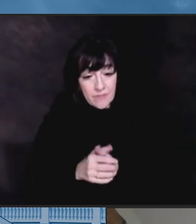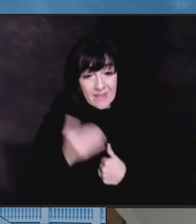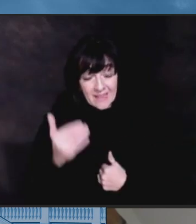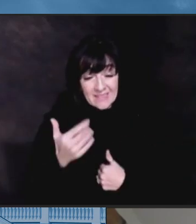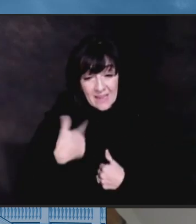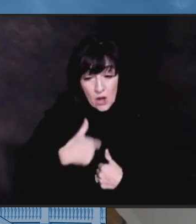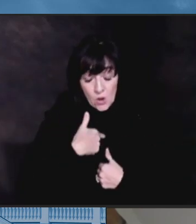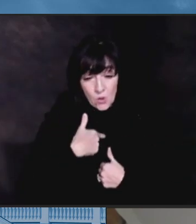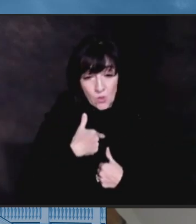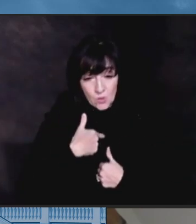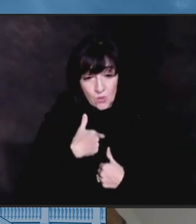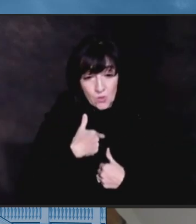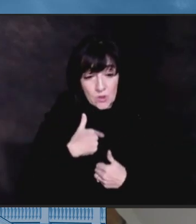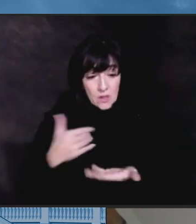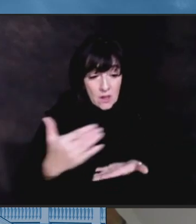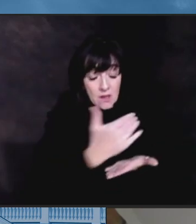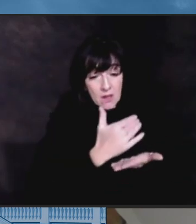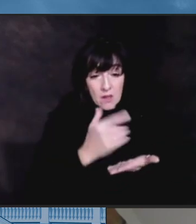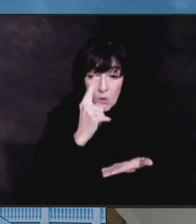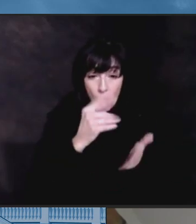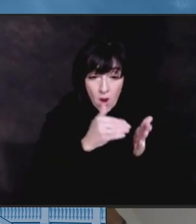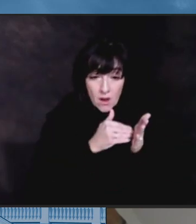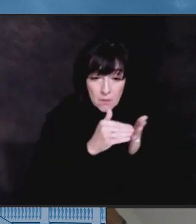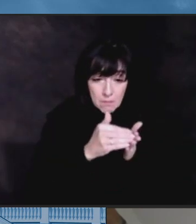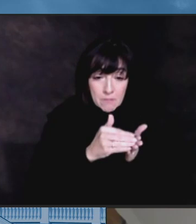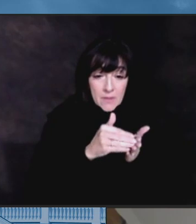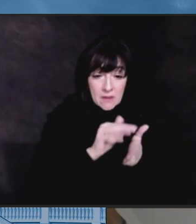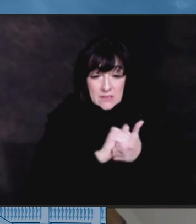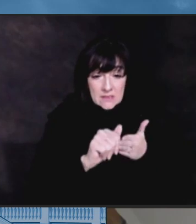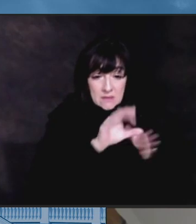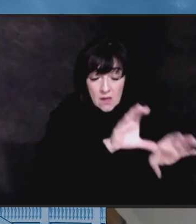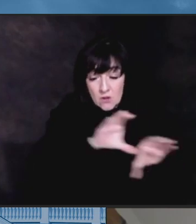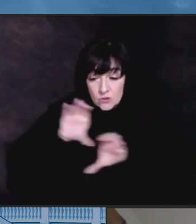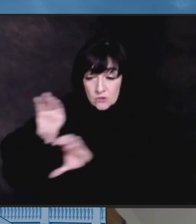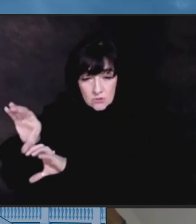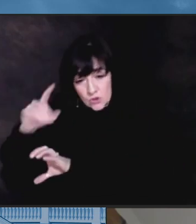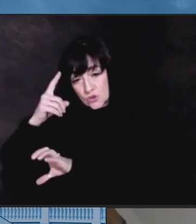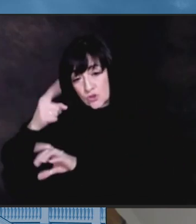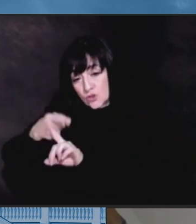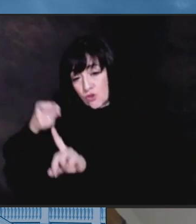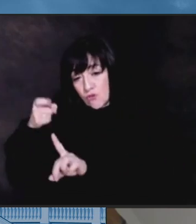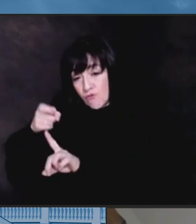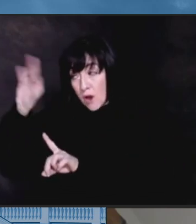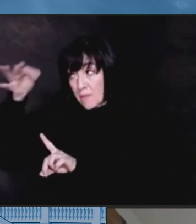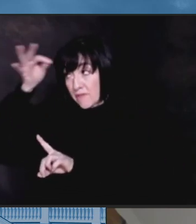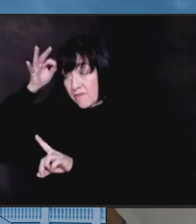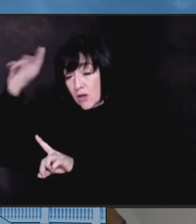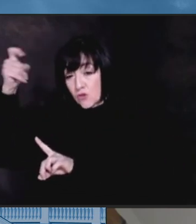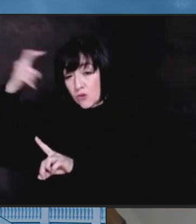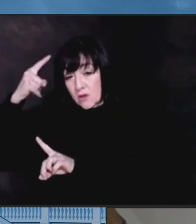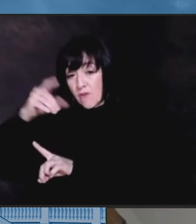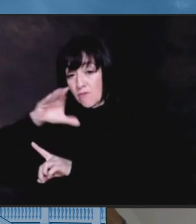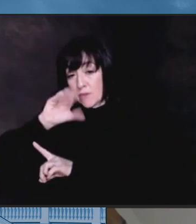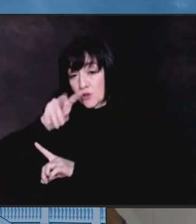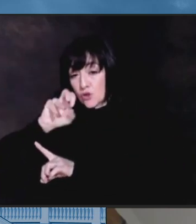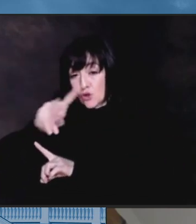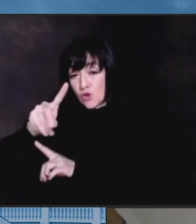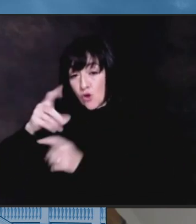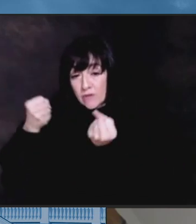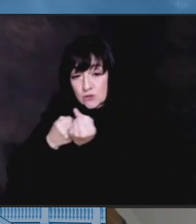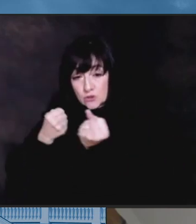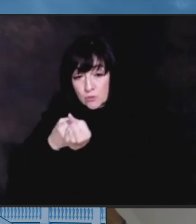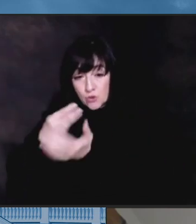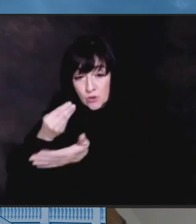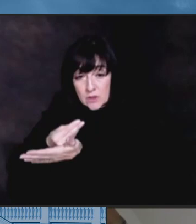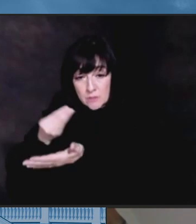aside from our COVID support fund from the federal government for our first